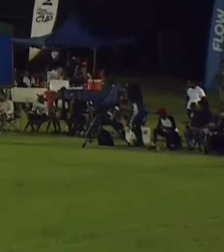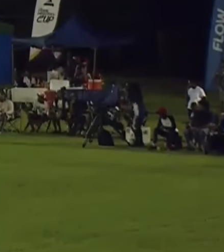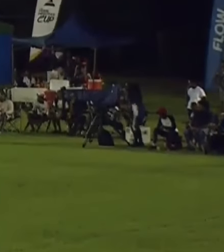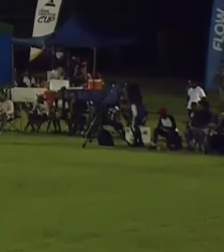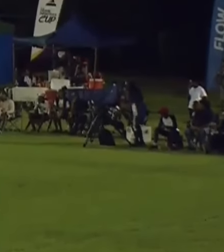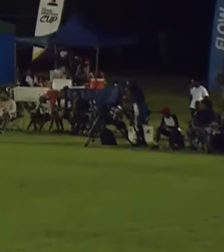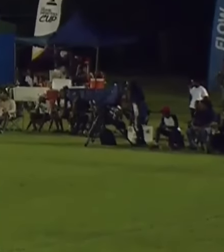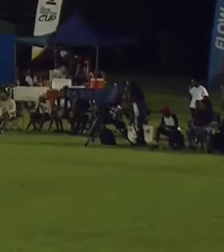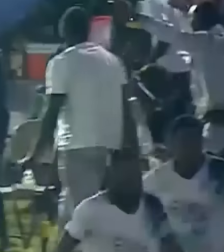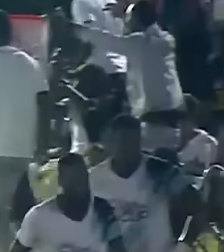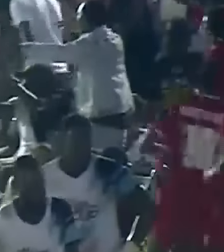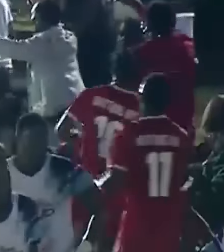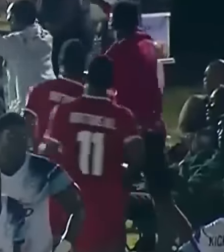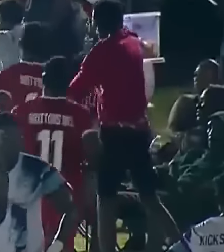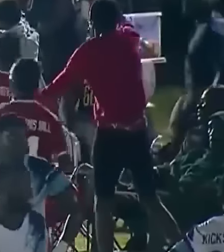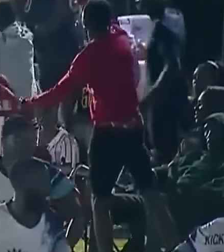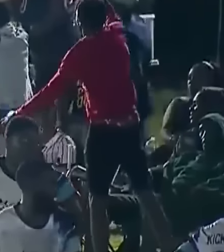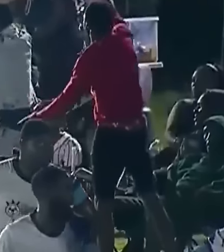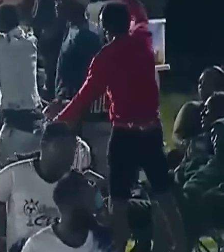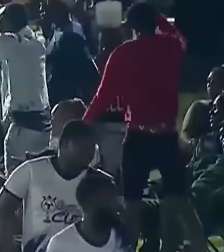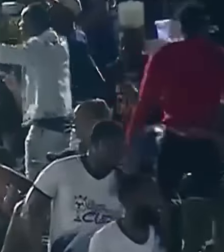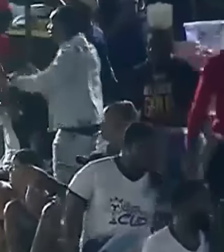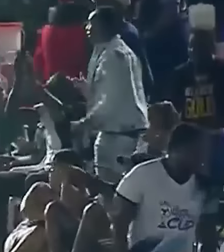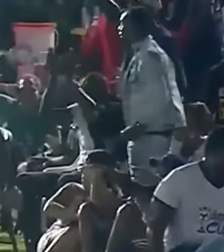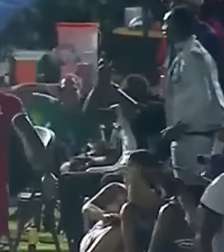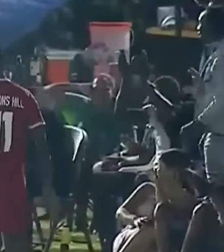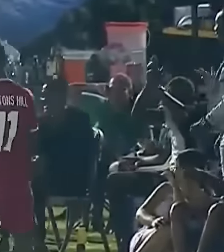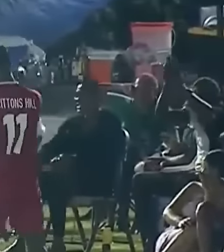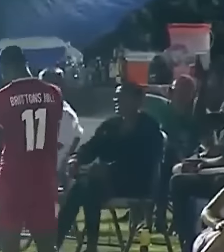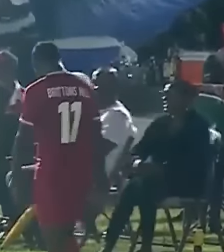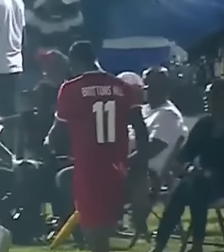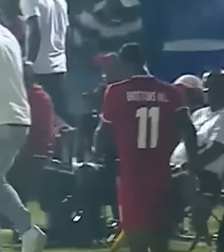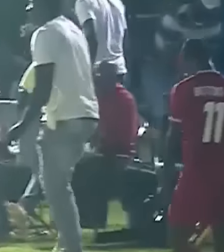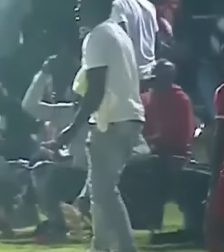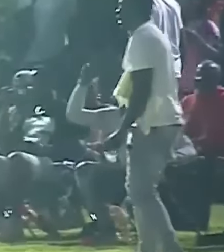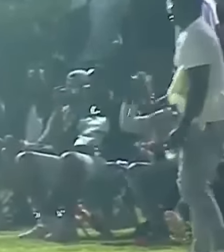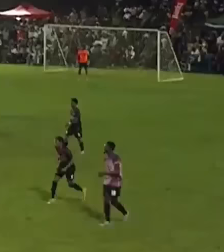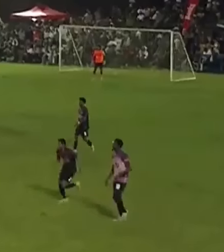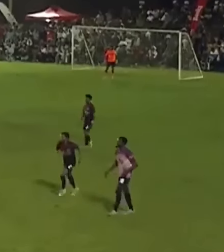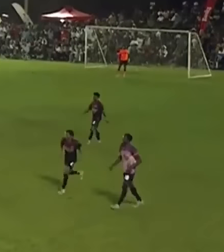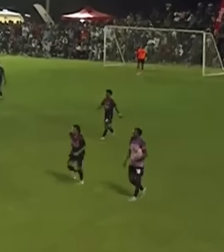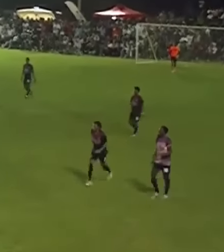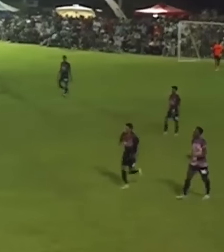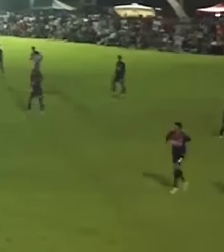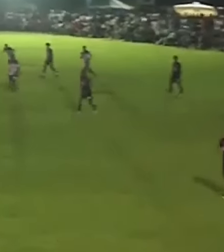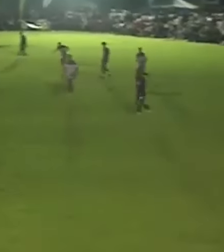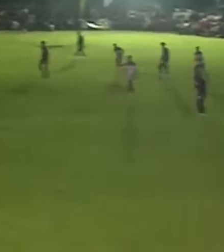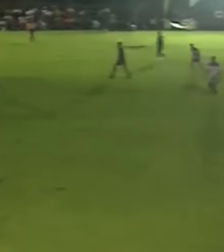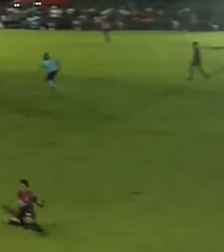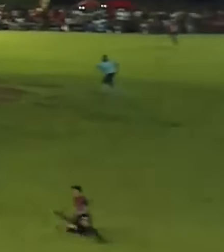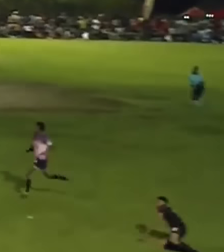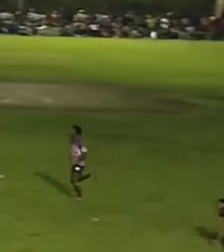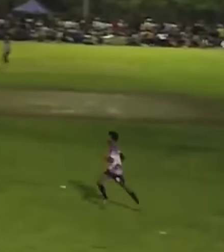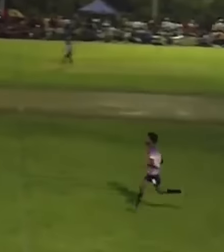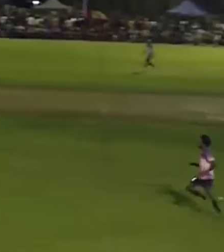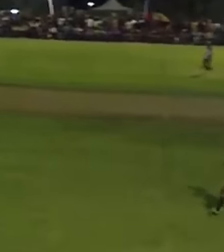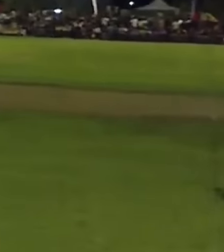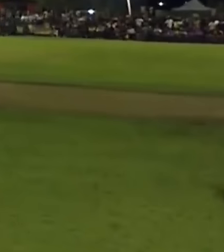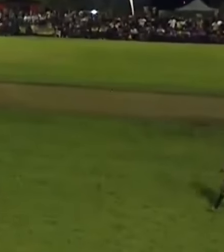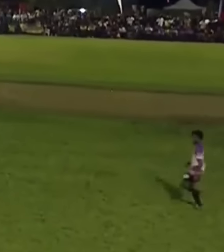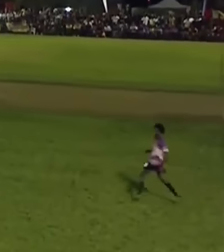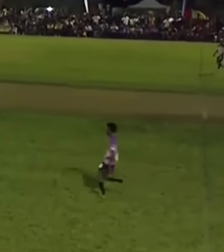score, and that's how it ended. The Mighty Reds are heading to the finals. Semi-final number 2 was dubbed the match